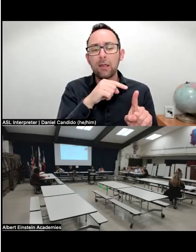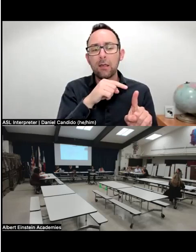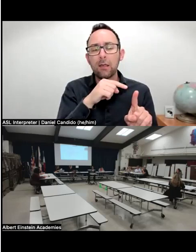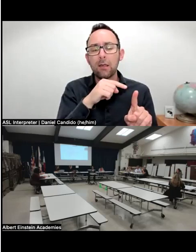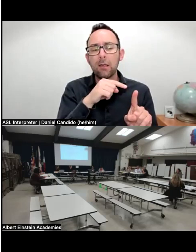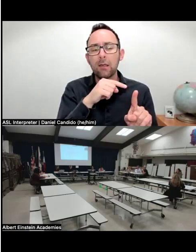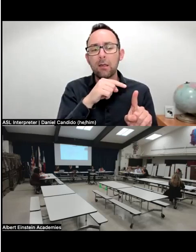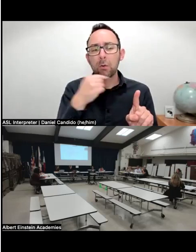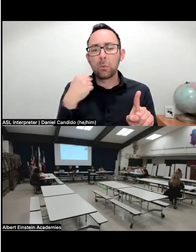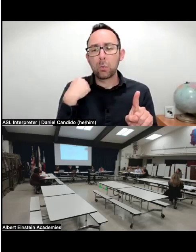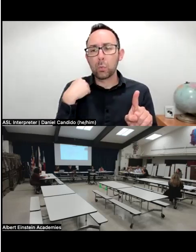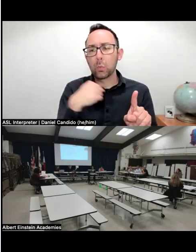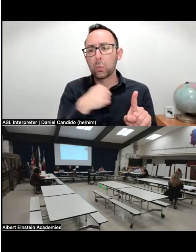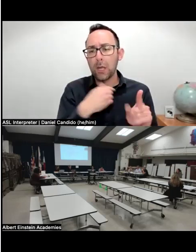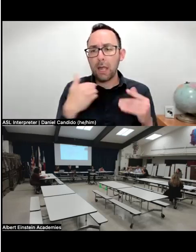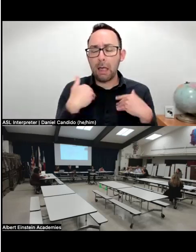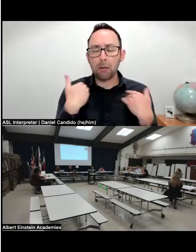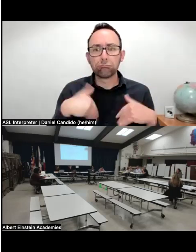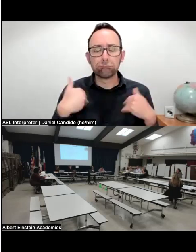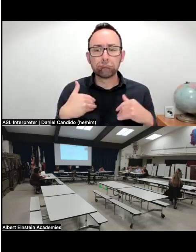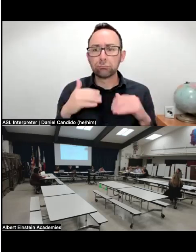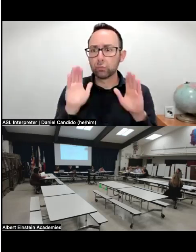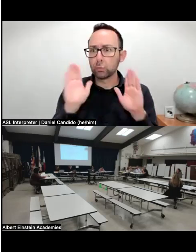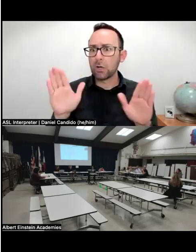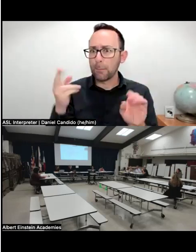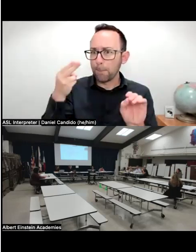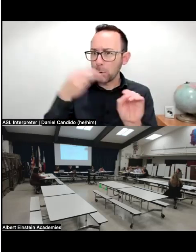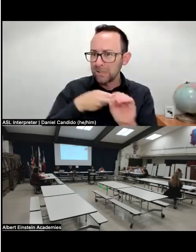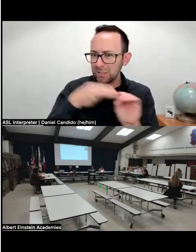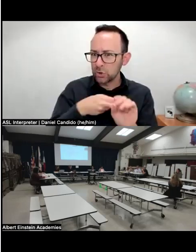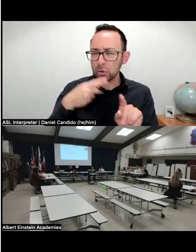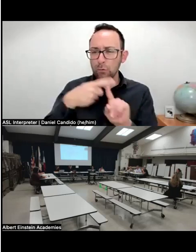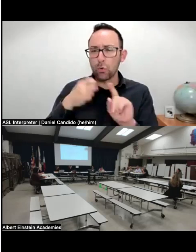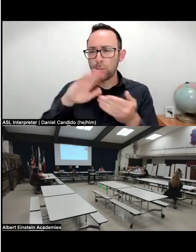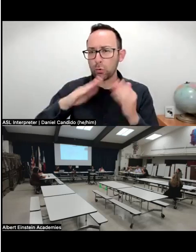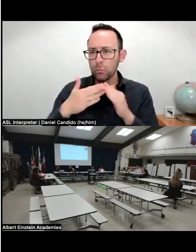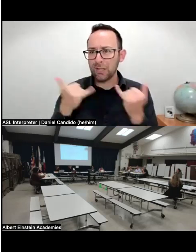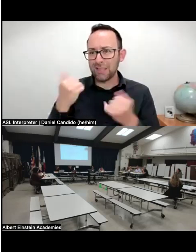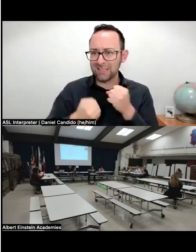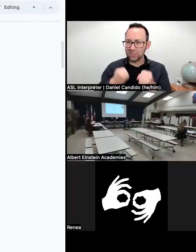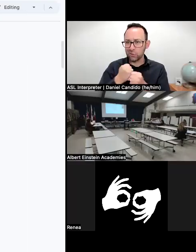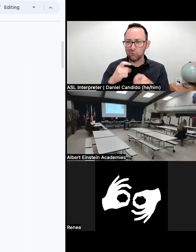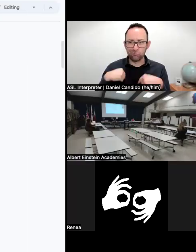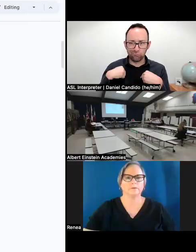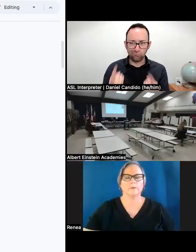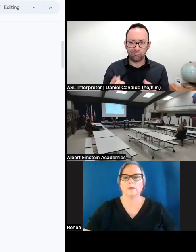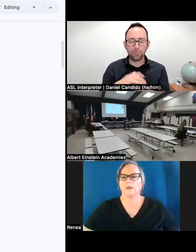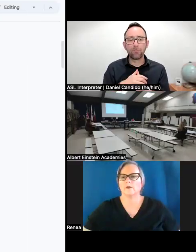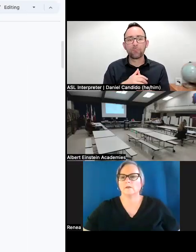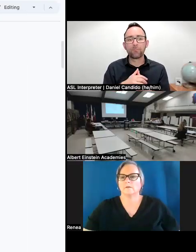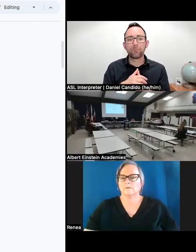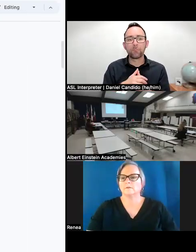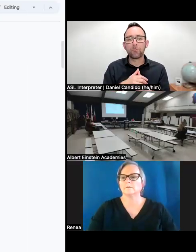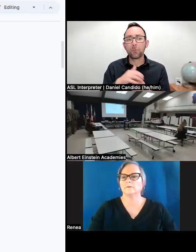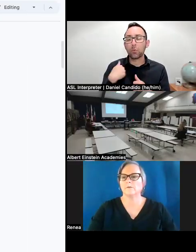amazing amount of participants in our community this year. We get